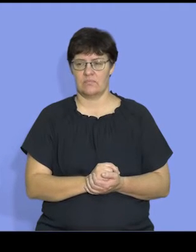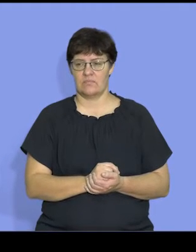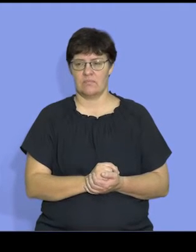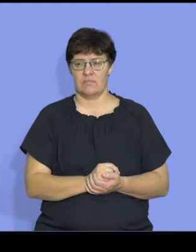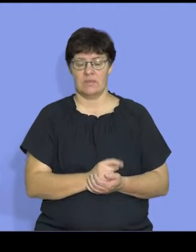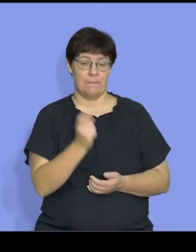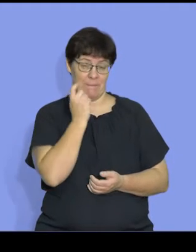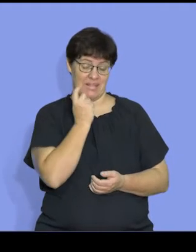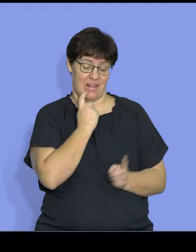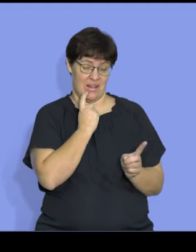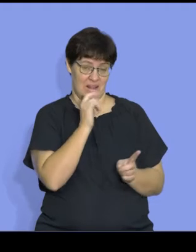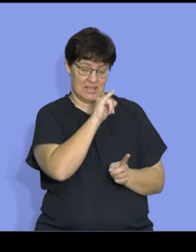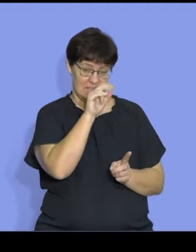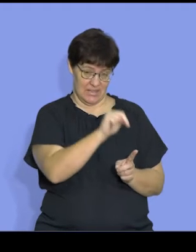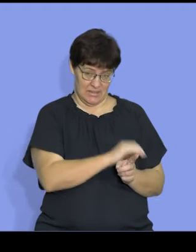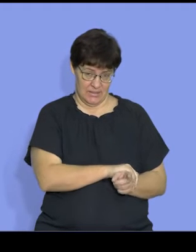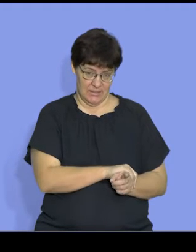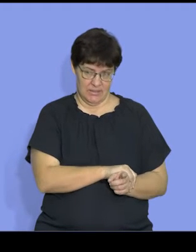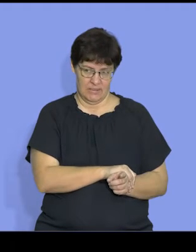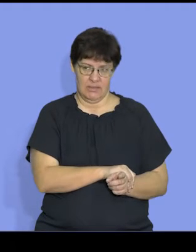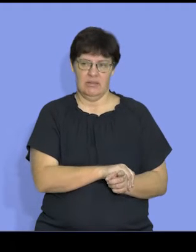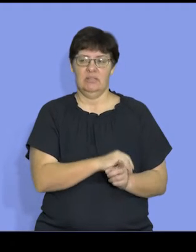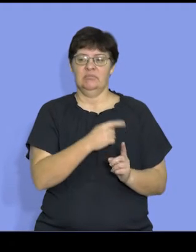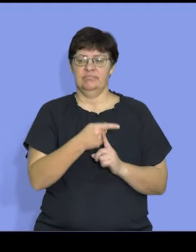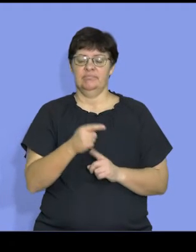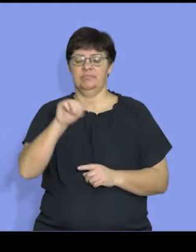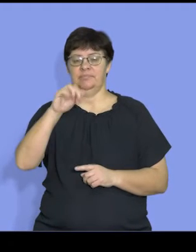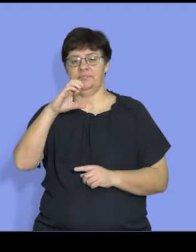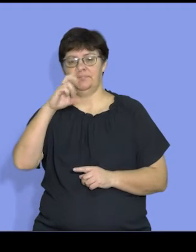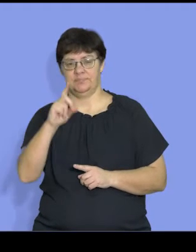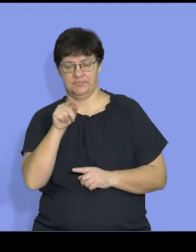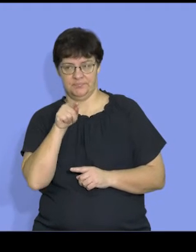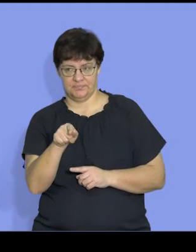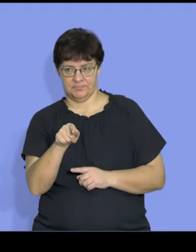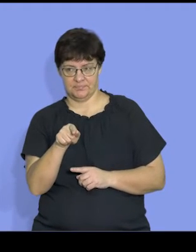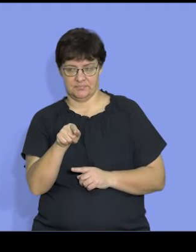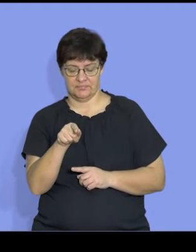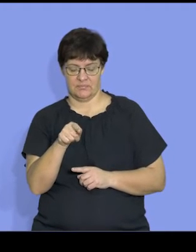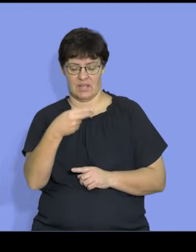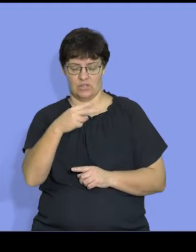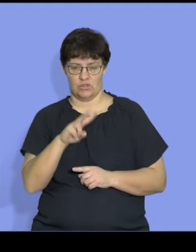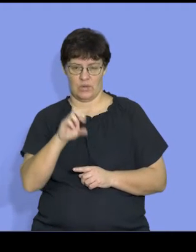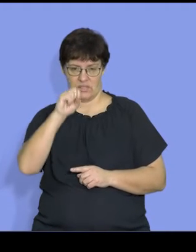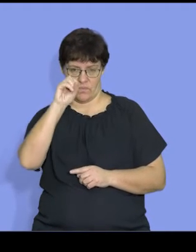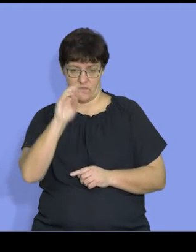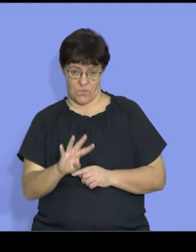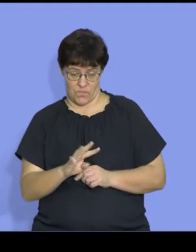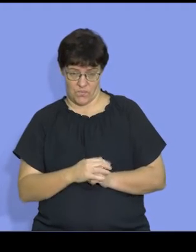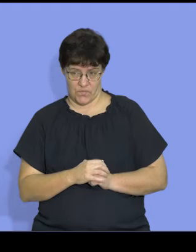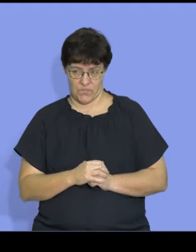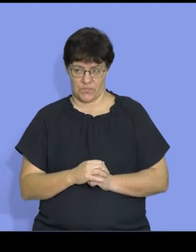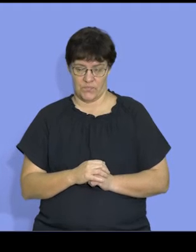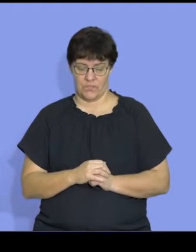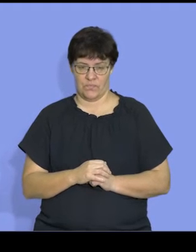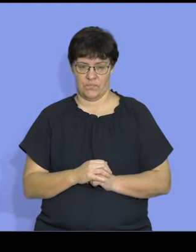metal, okay, and an acid. Right. This is a reaction between a metal and